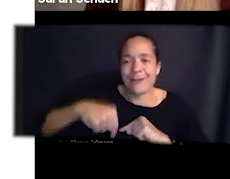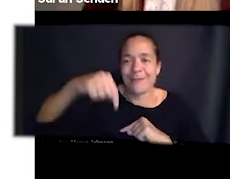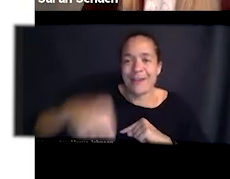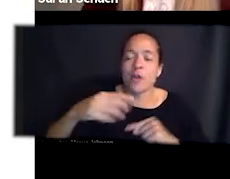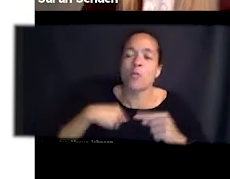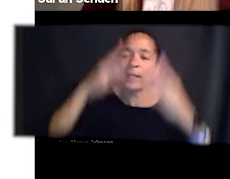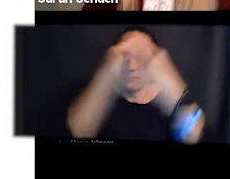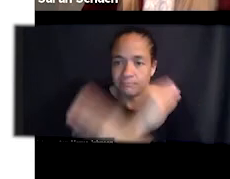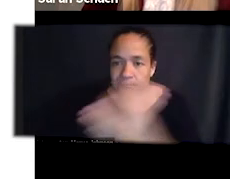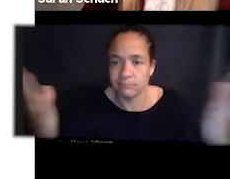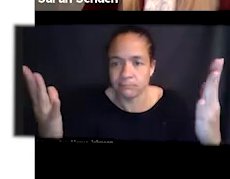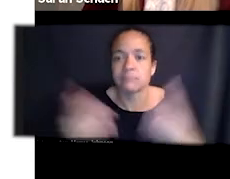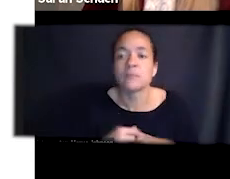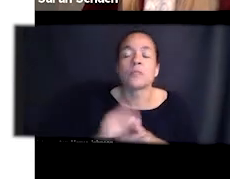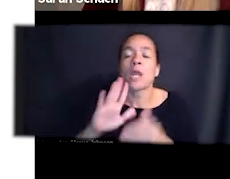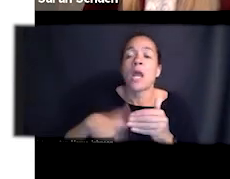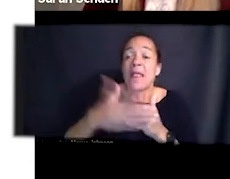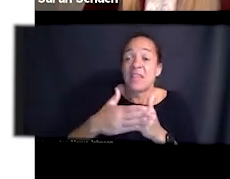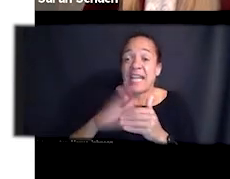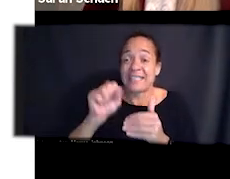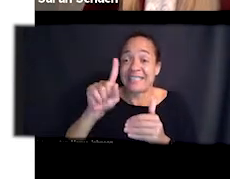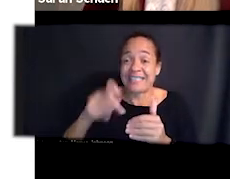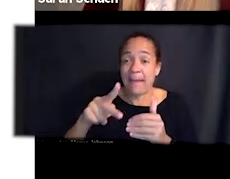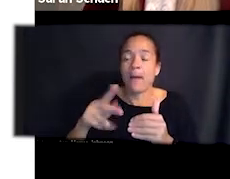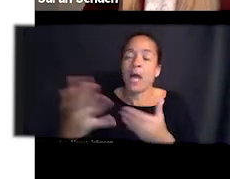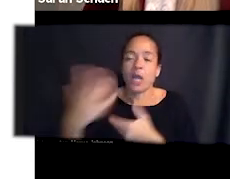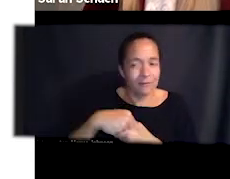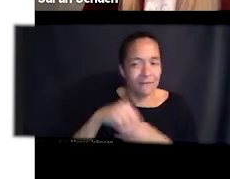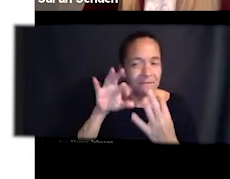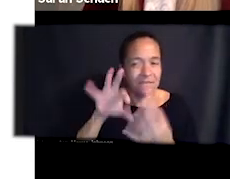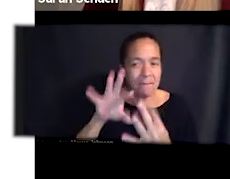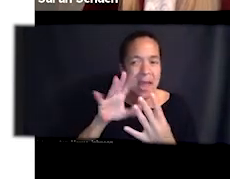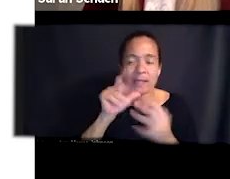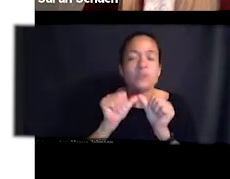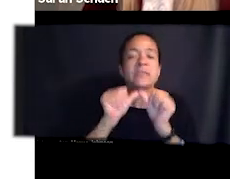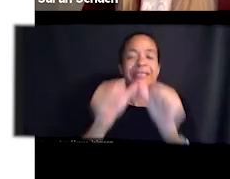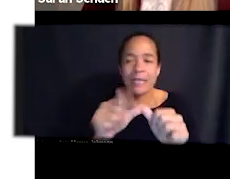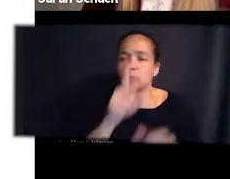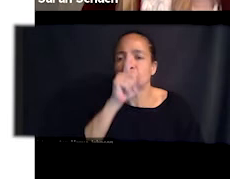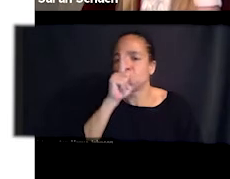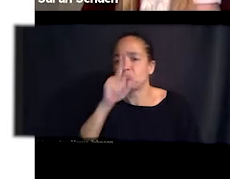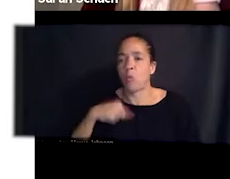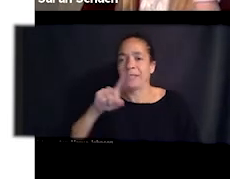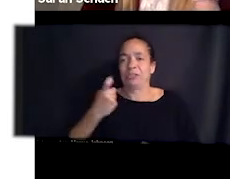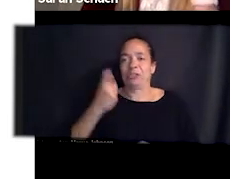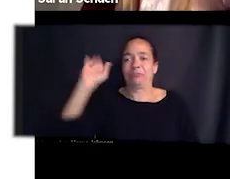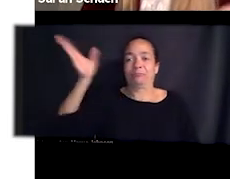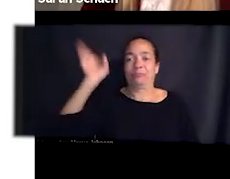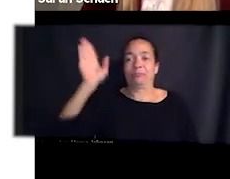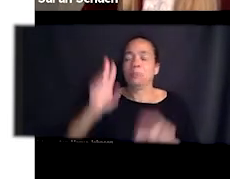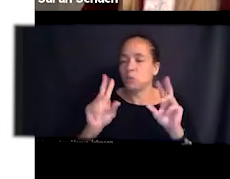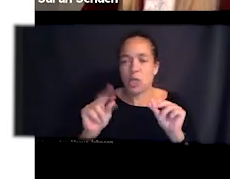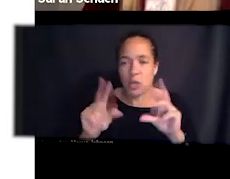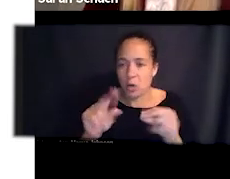included feedback from them. It wasn't just us giving a presentation. It was continued feedback. And you'll notice here that we had about just